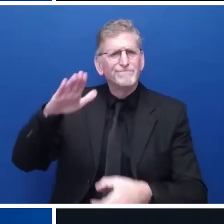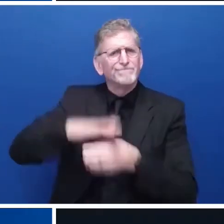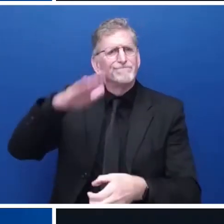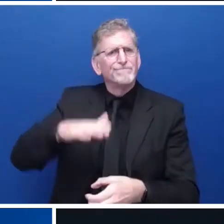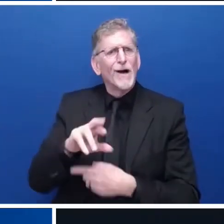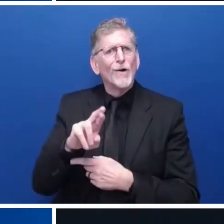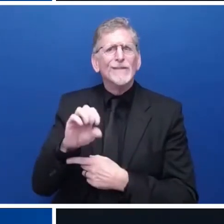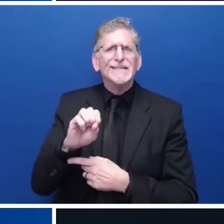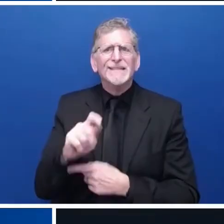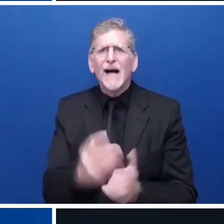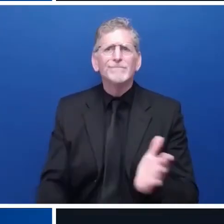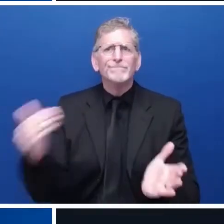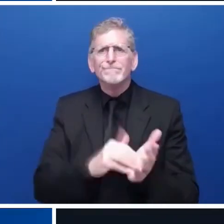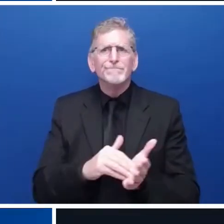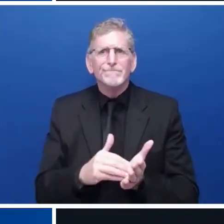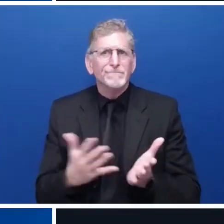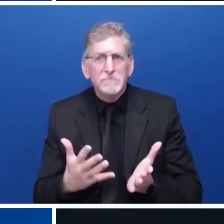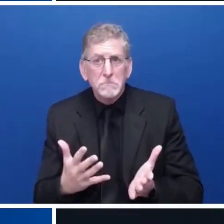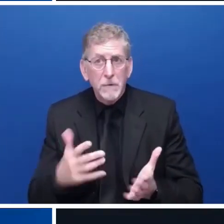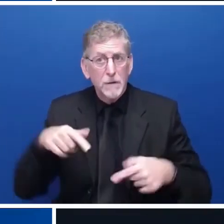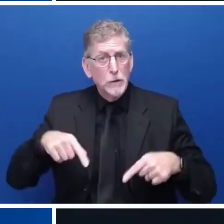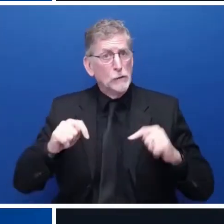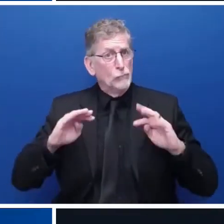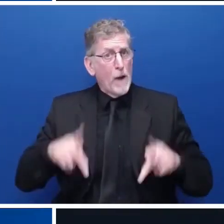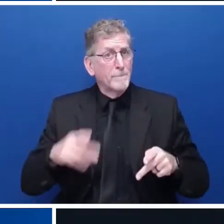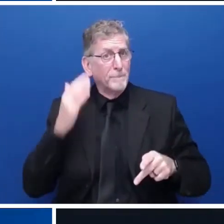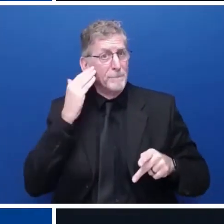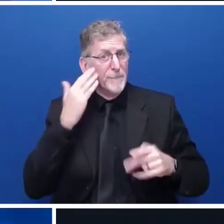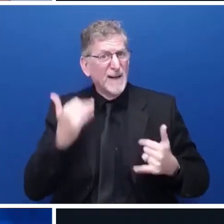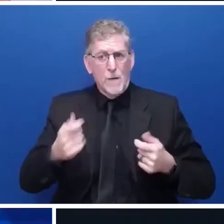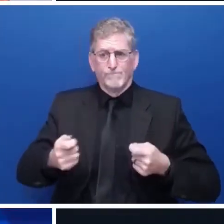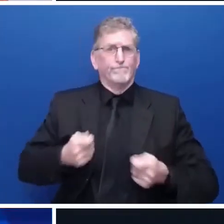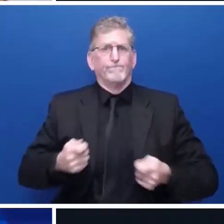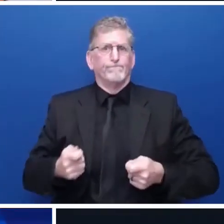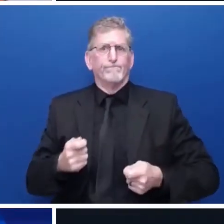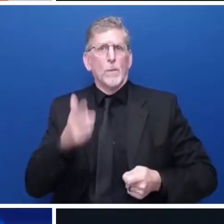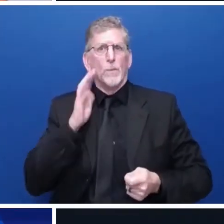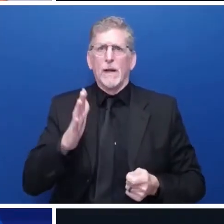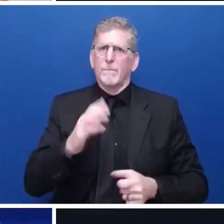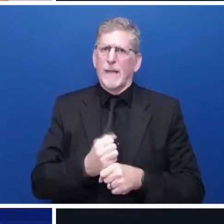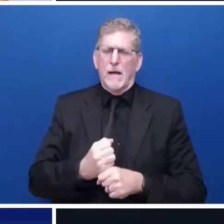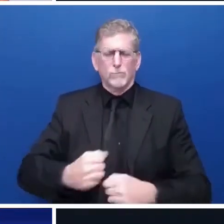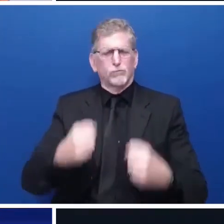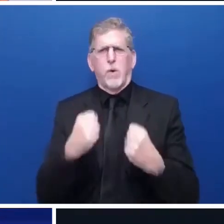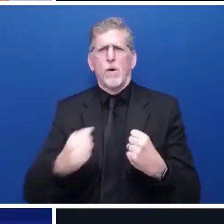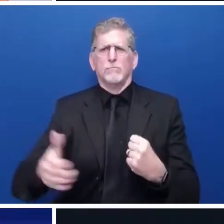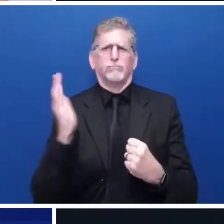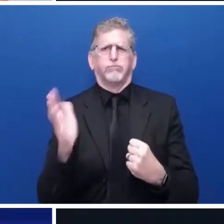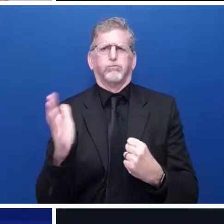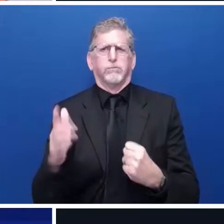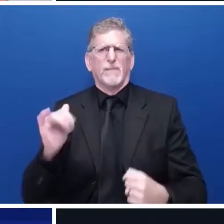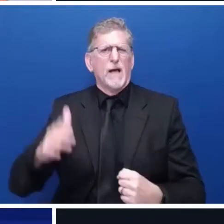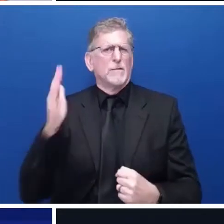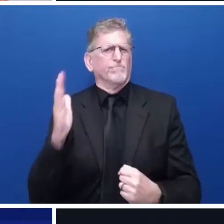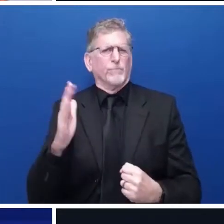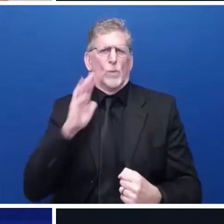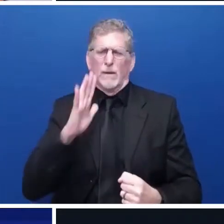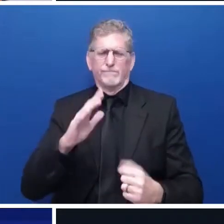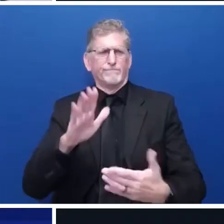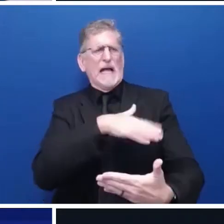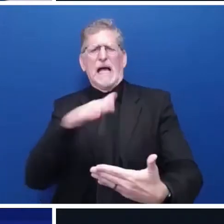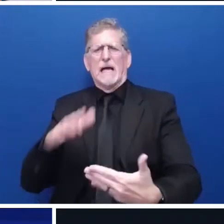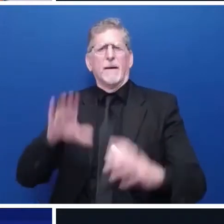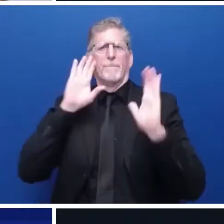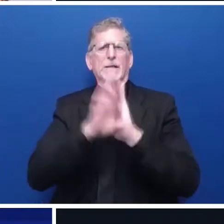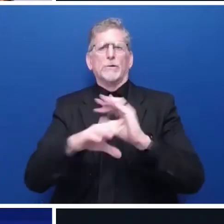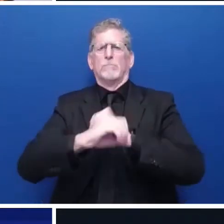passed the historic No Tax on Tips Act. That is huge for the American people. No tax on tips, no tax on overtime, increased child credit